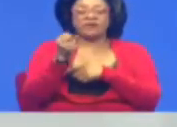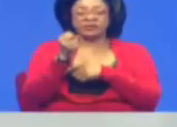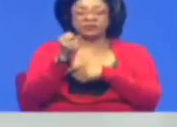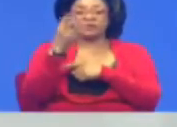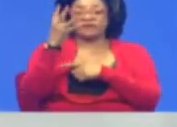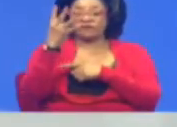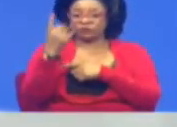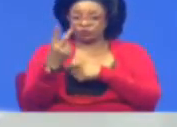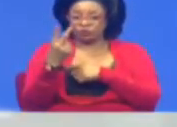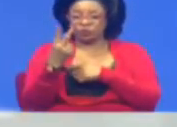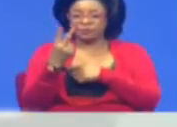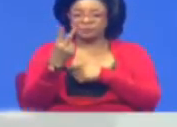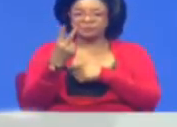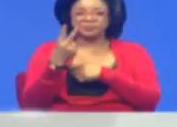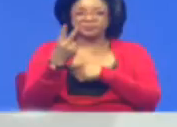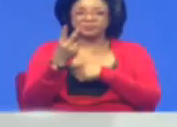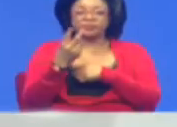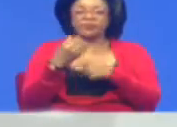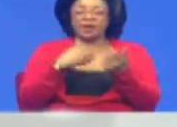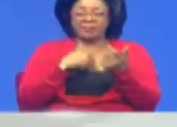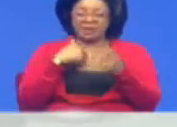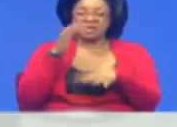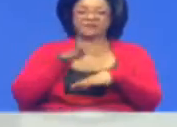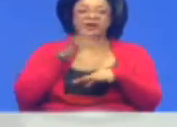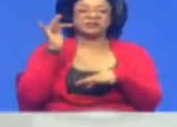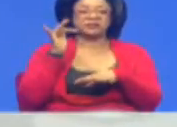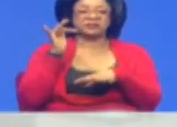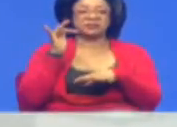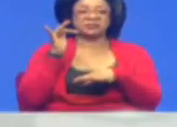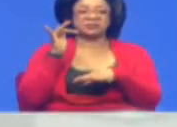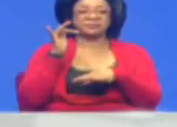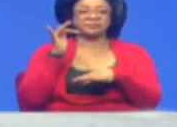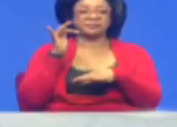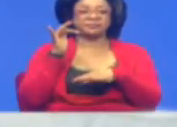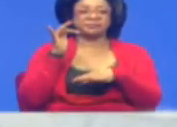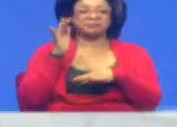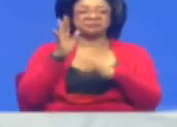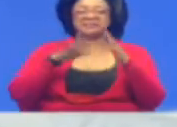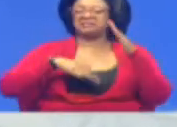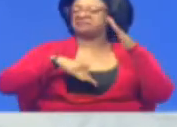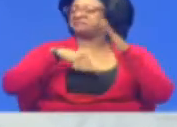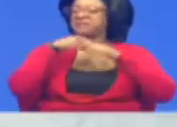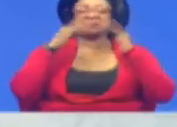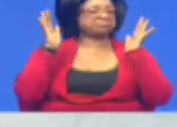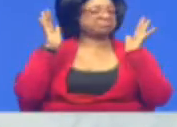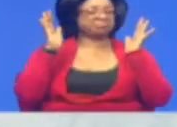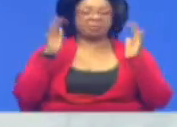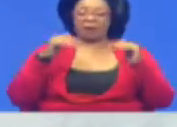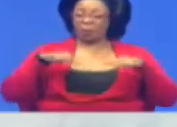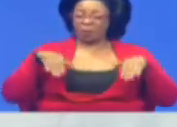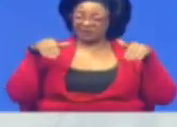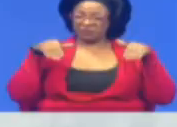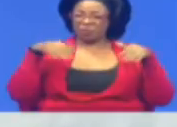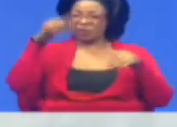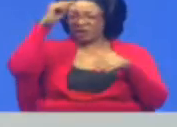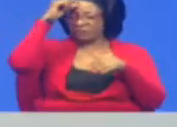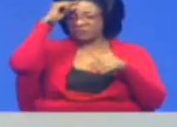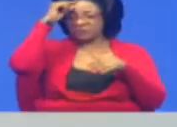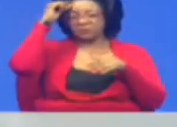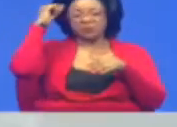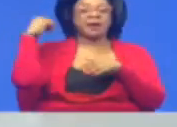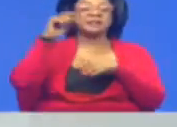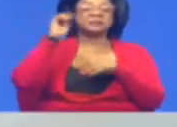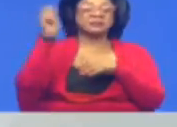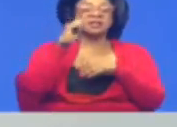2,542 healthcare workers have been infected. Fed up of waiting on the government, the Kenya Union of Clinical Officers has